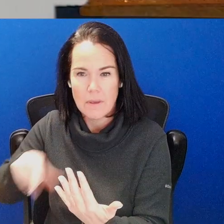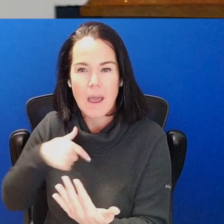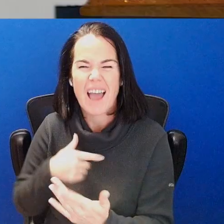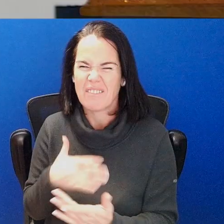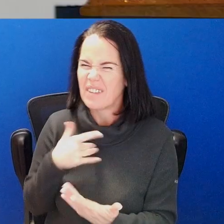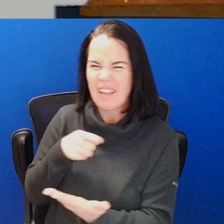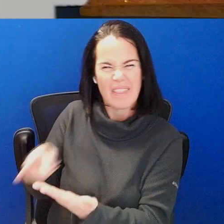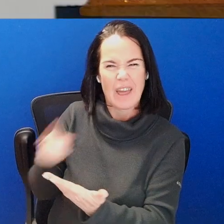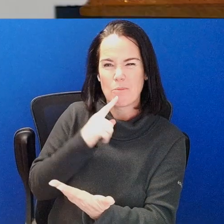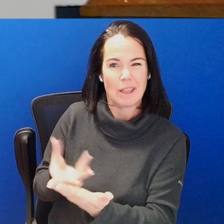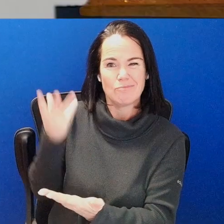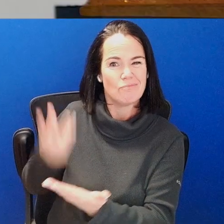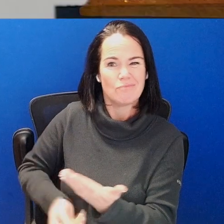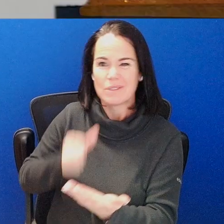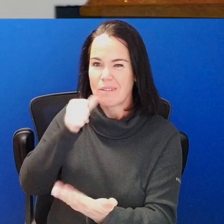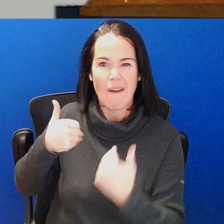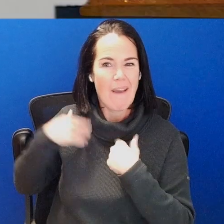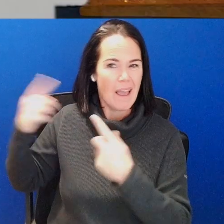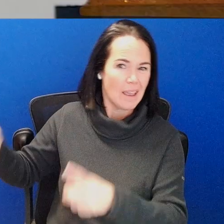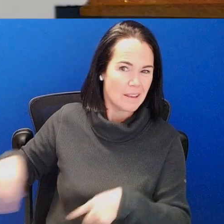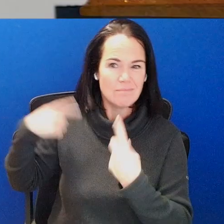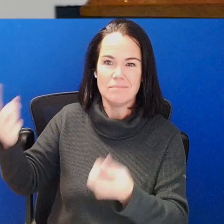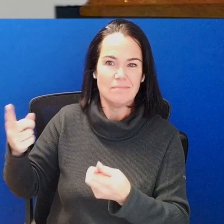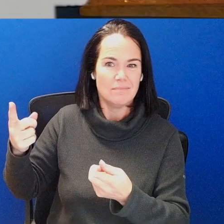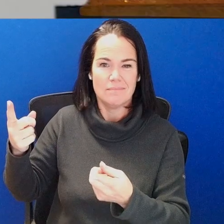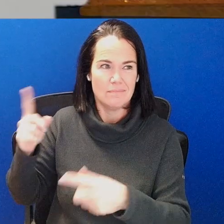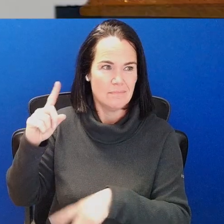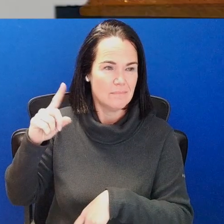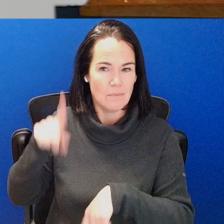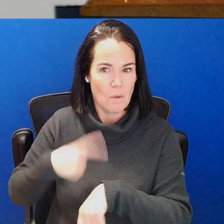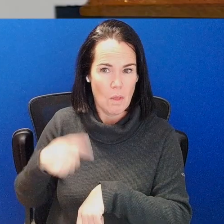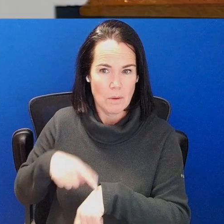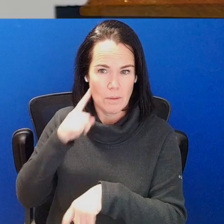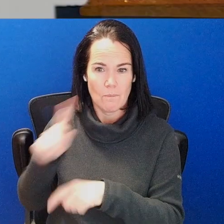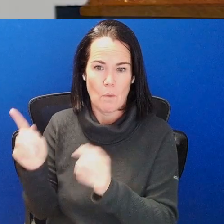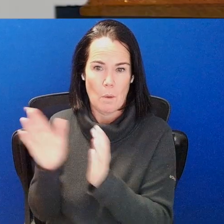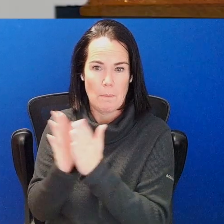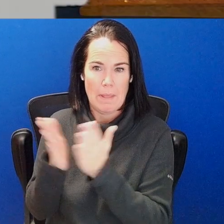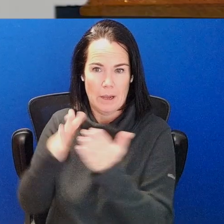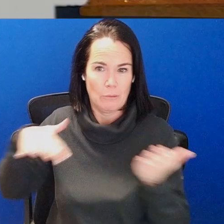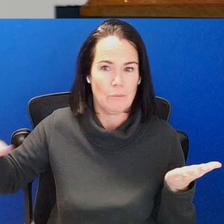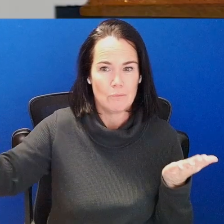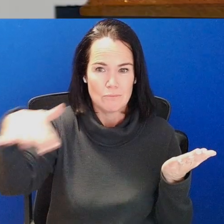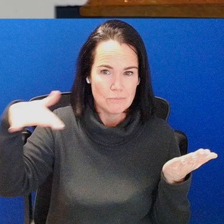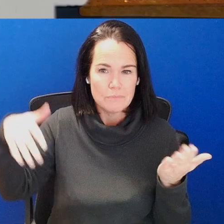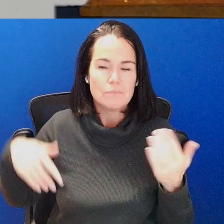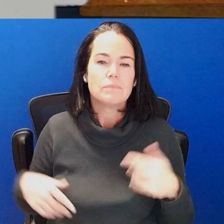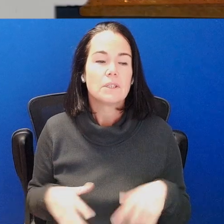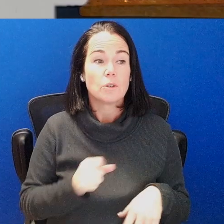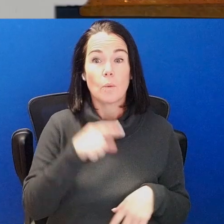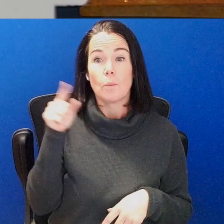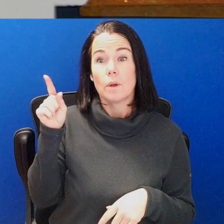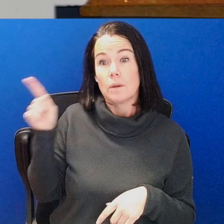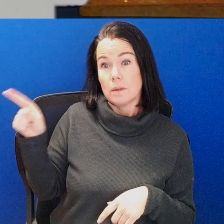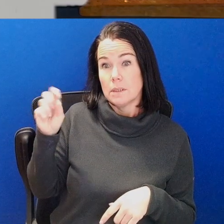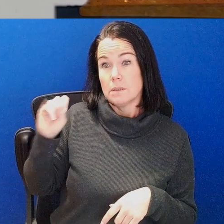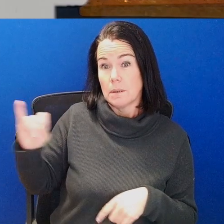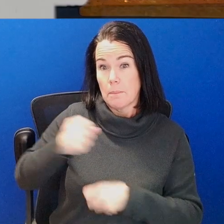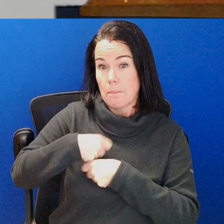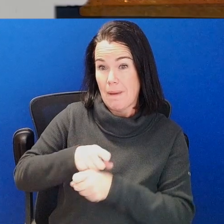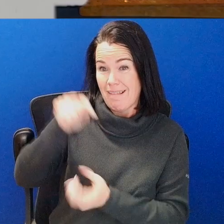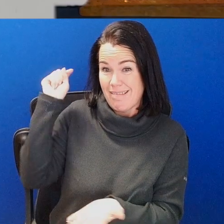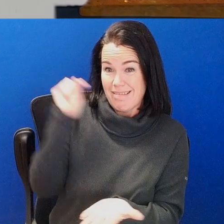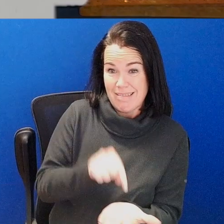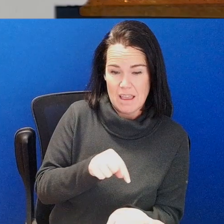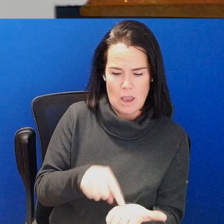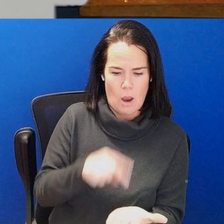space for ages. So when she came out with this, it just kind